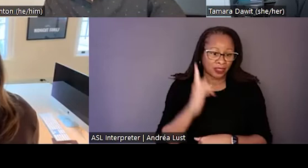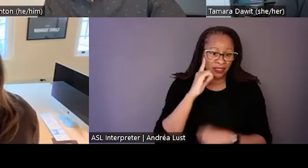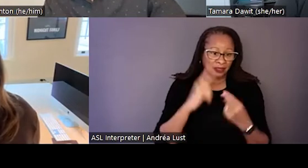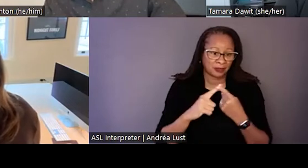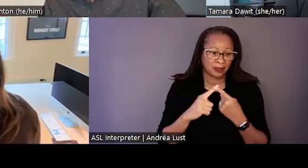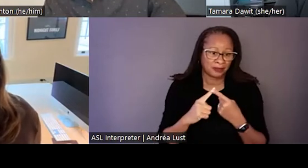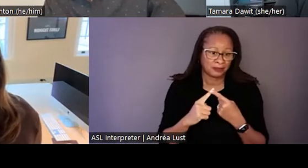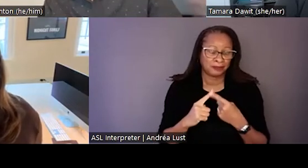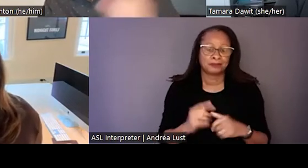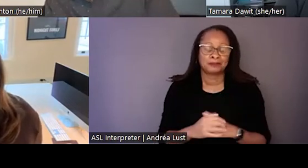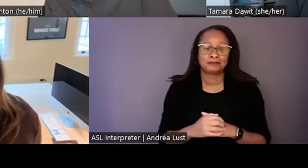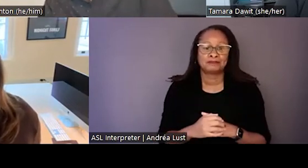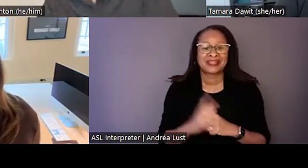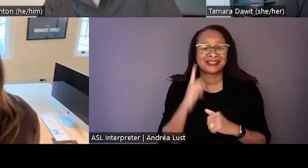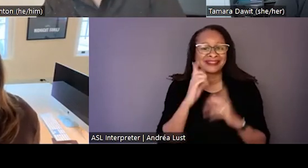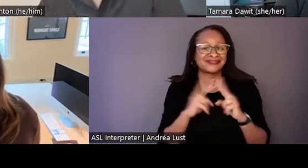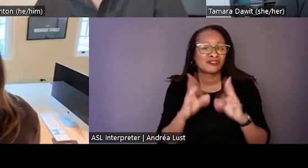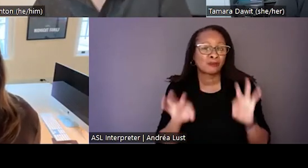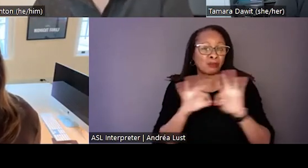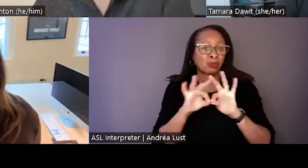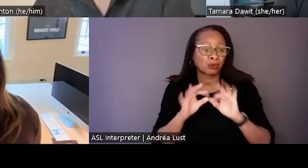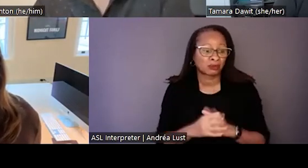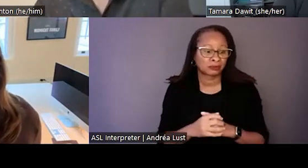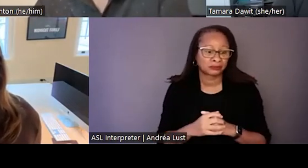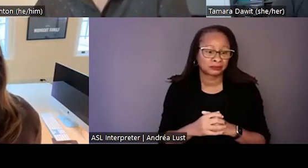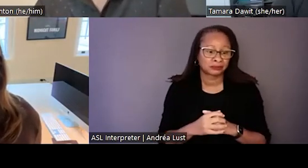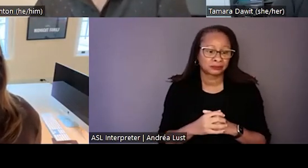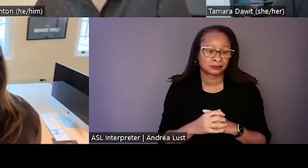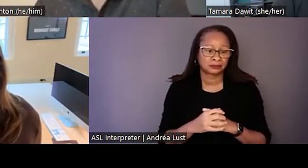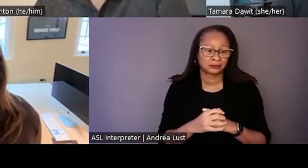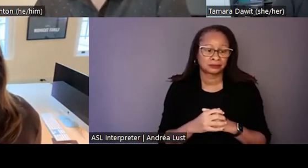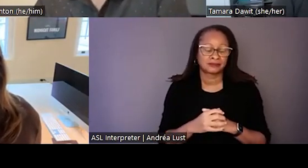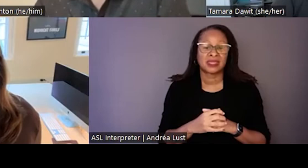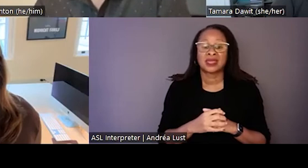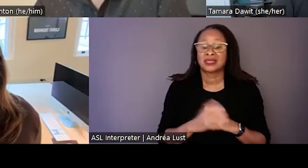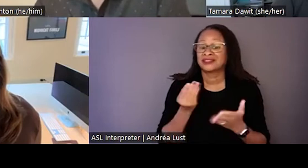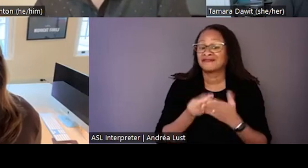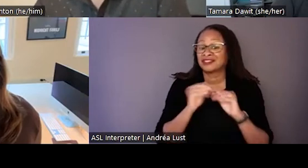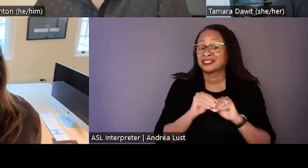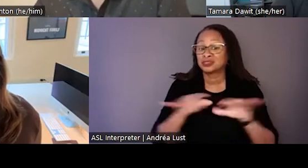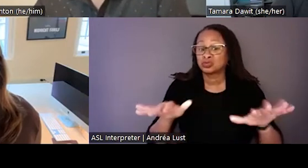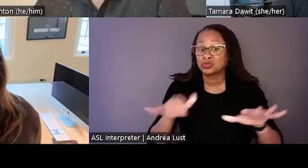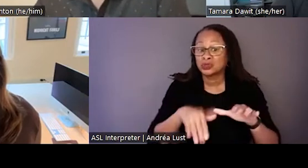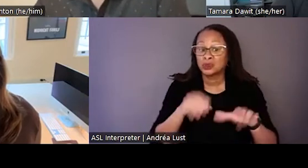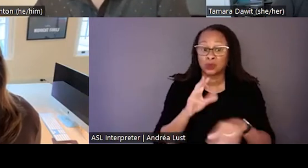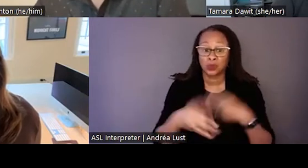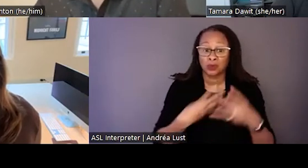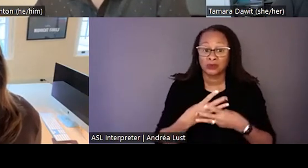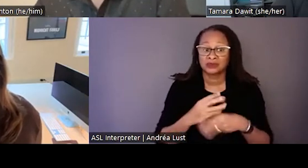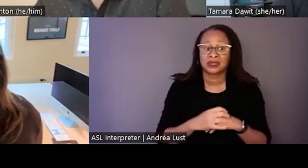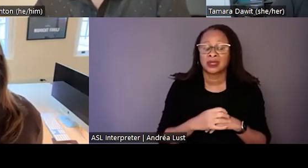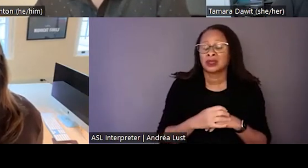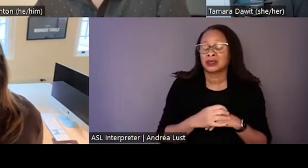quite important that funding distribution in the world in terms of